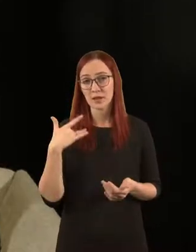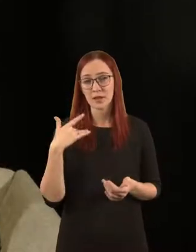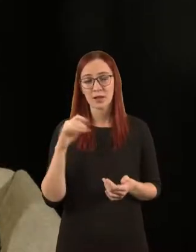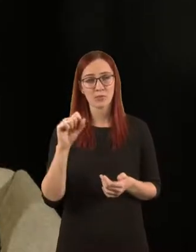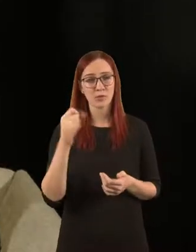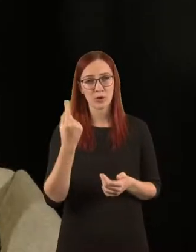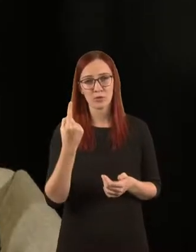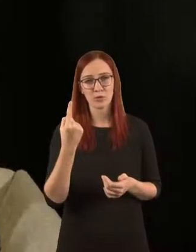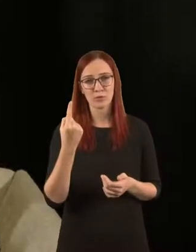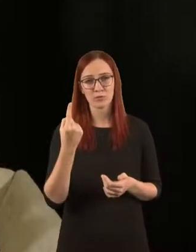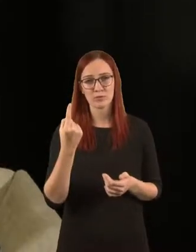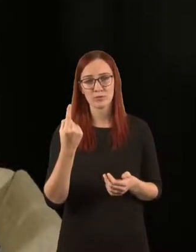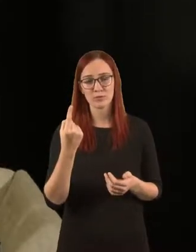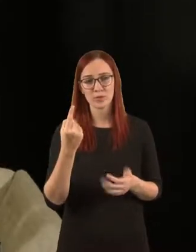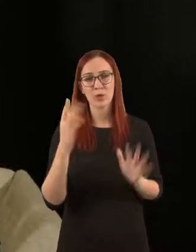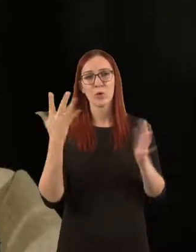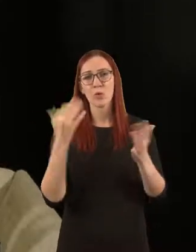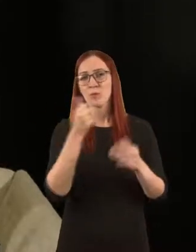means.